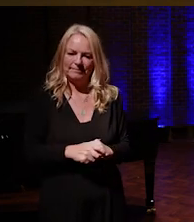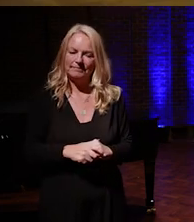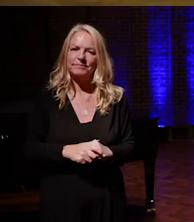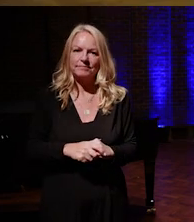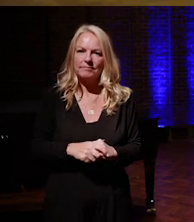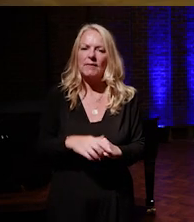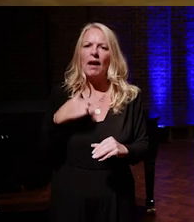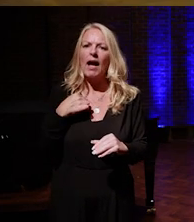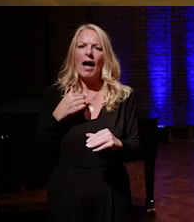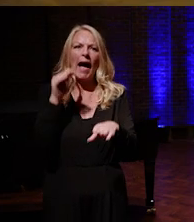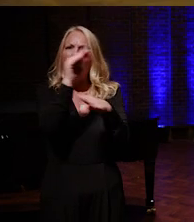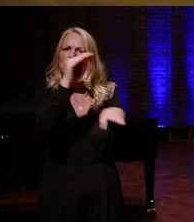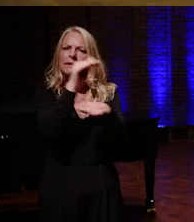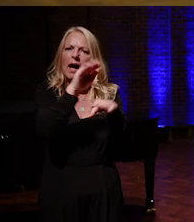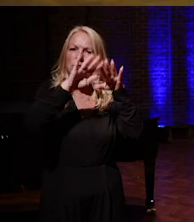Sorry, Mum.